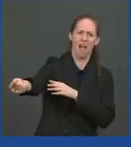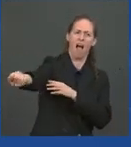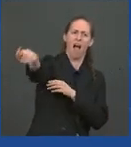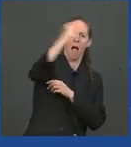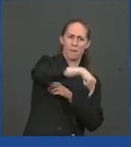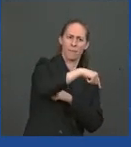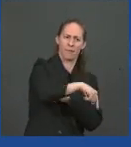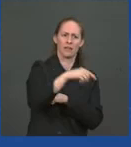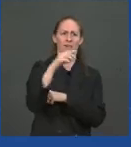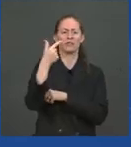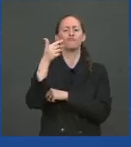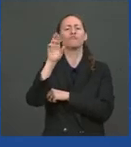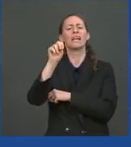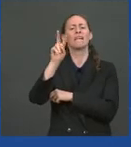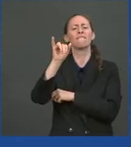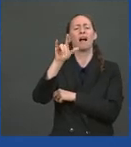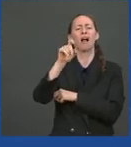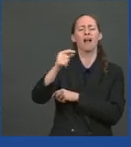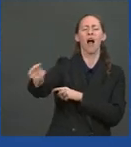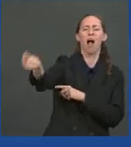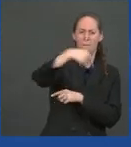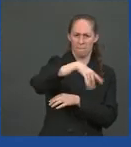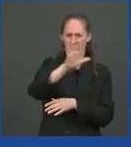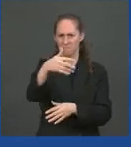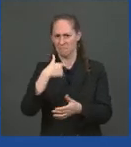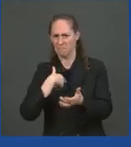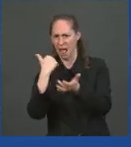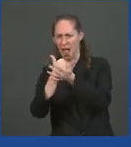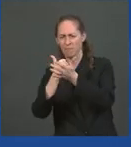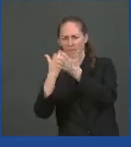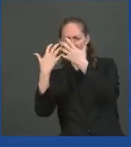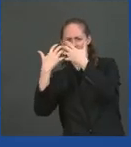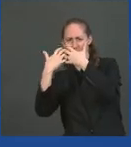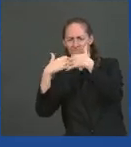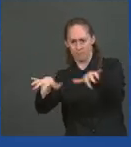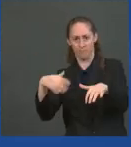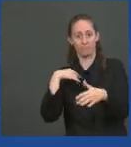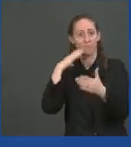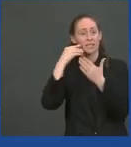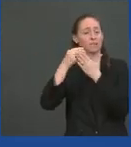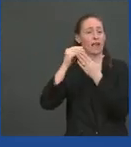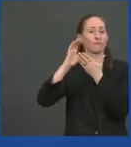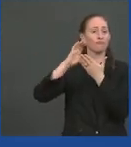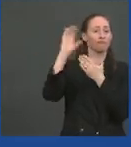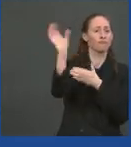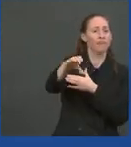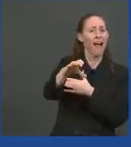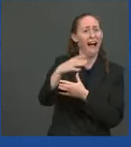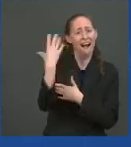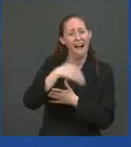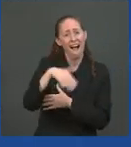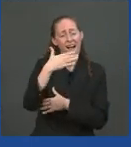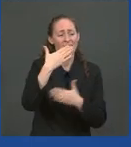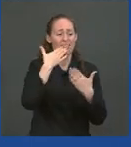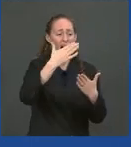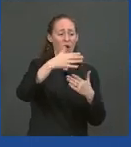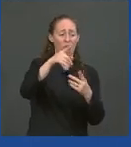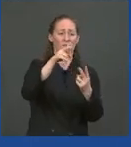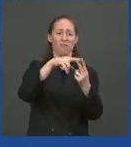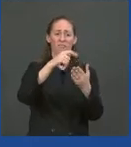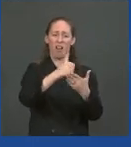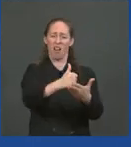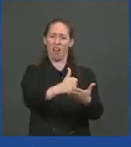campaign. They were my friends before, and I'm indebted to them now. Well, thank you both, Ted and Mary. Thank you. Now that I've ruined